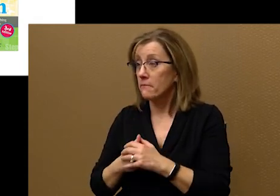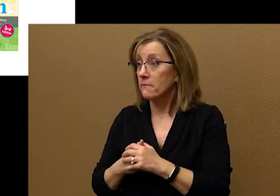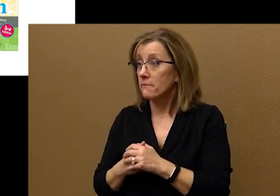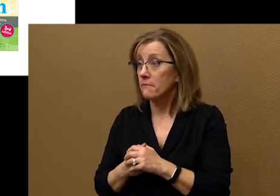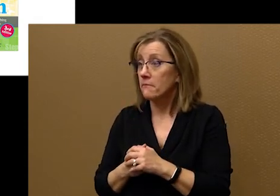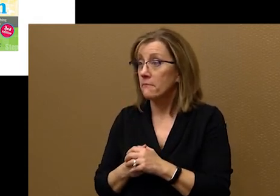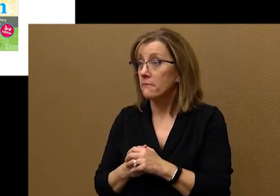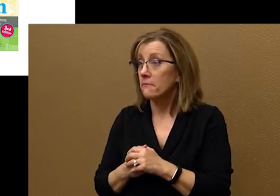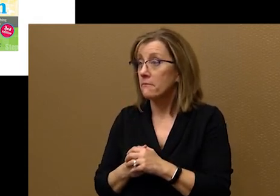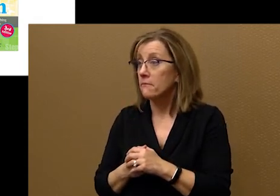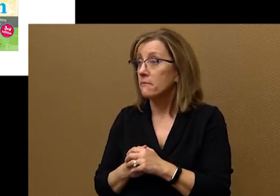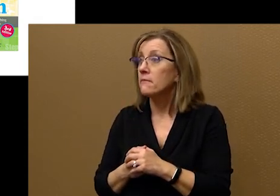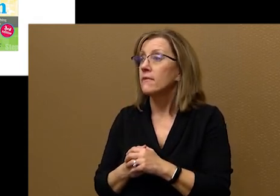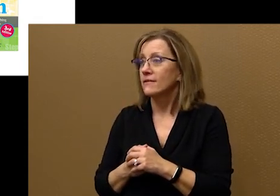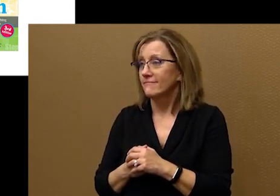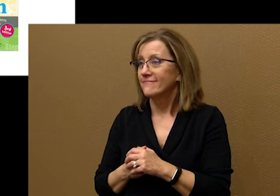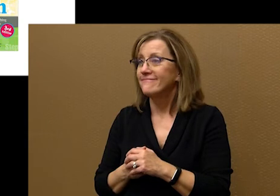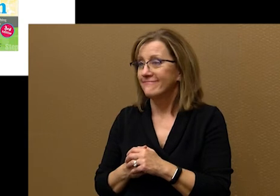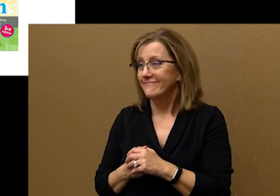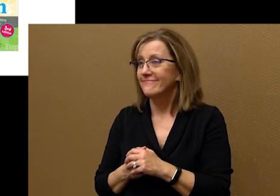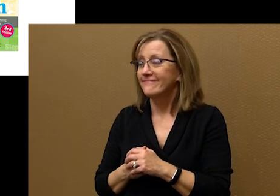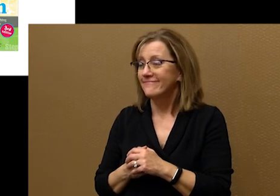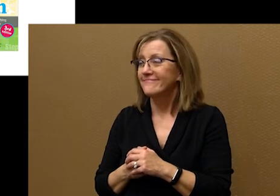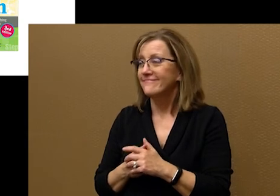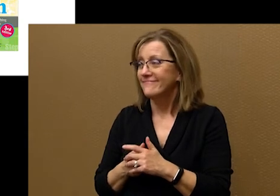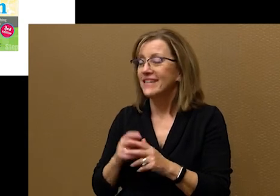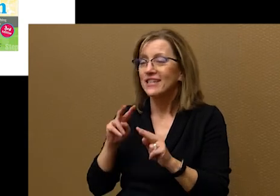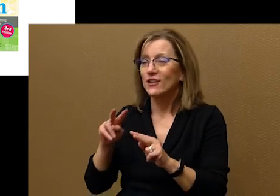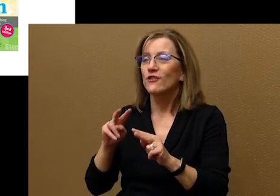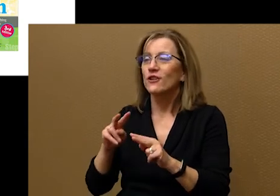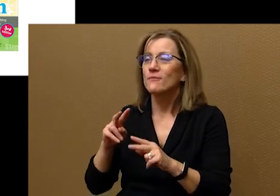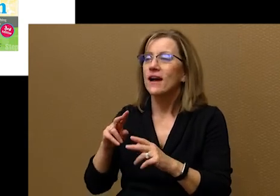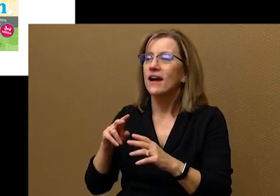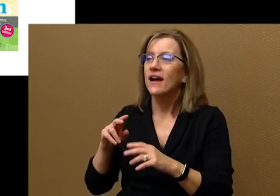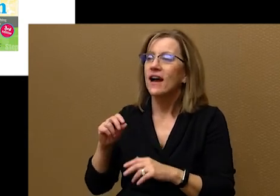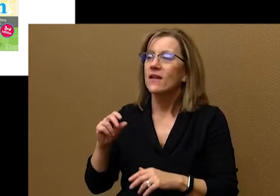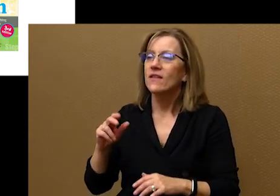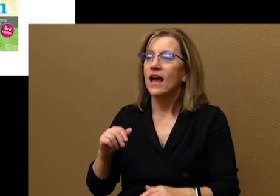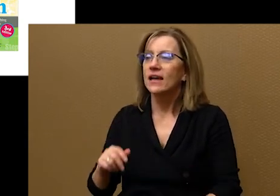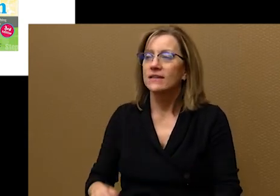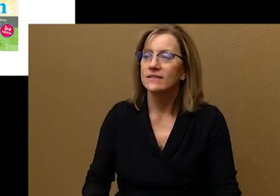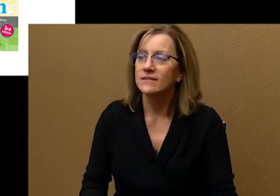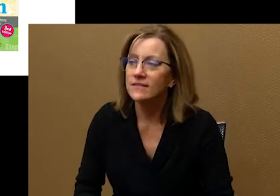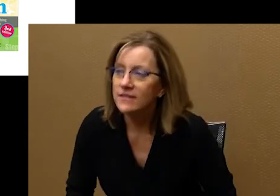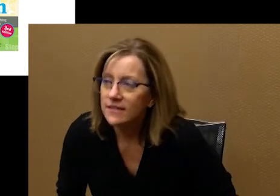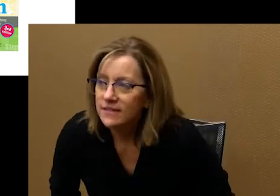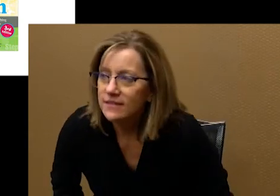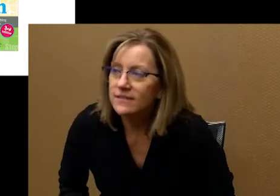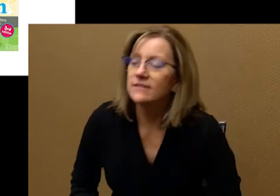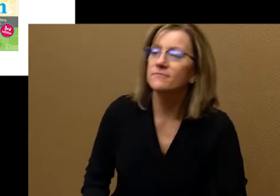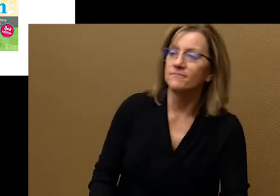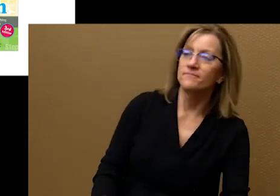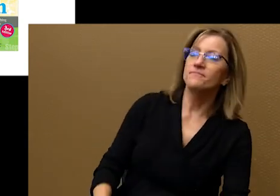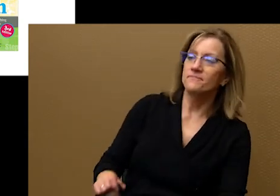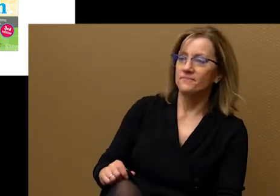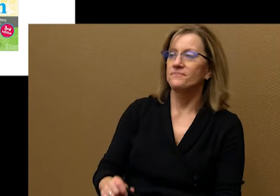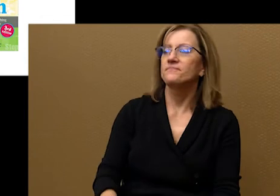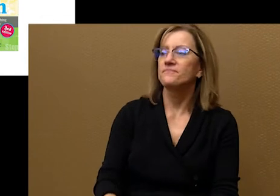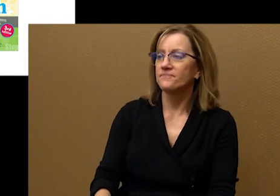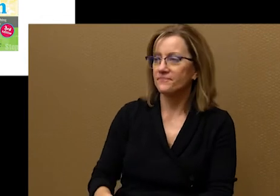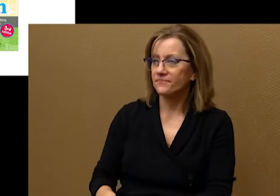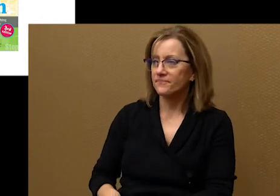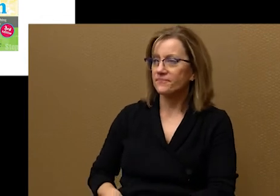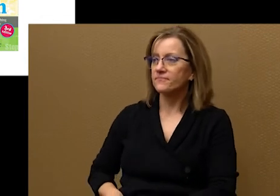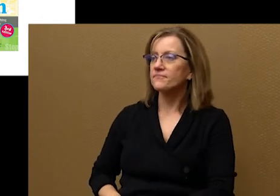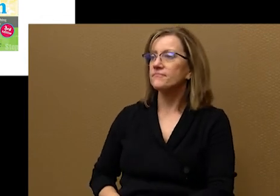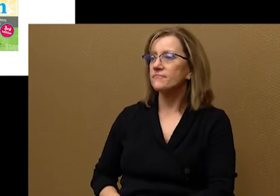So that you can look them up online. There's the link, or just go Boys Town. The thing about the Boys Town model, it's worth getting a hold of